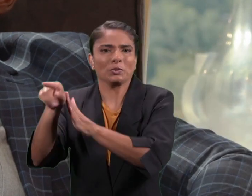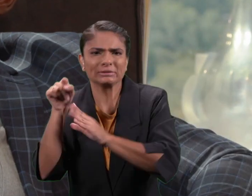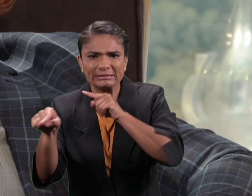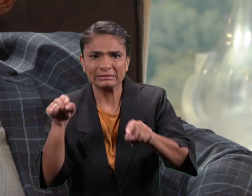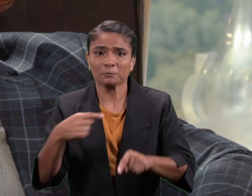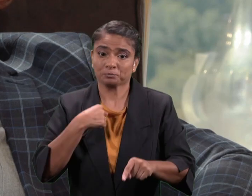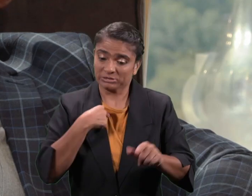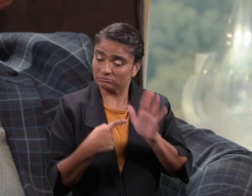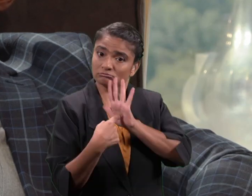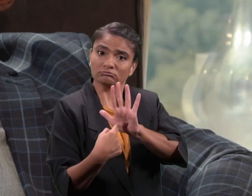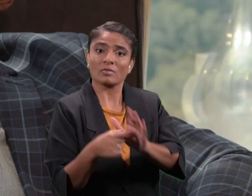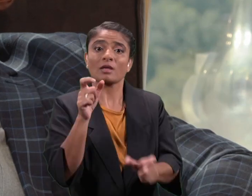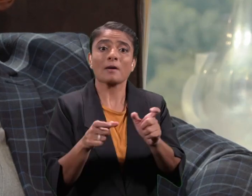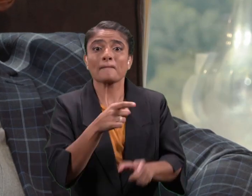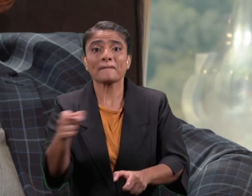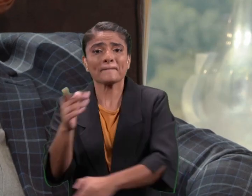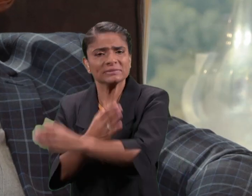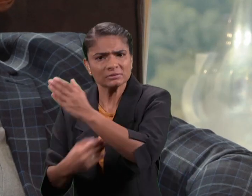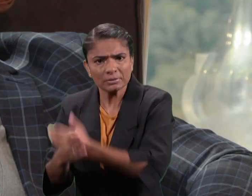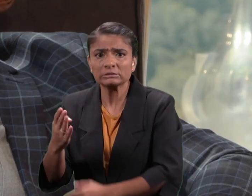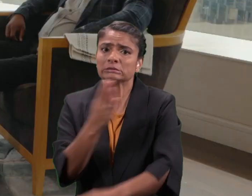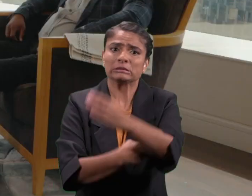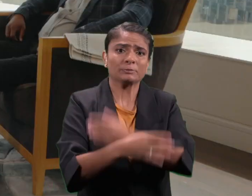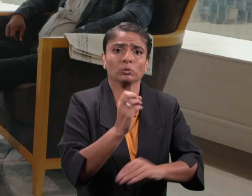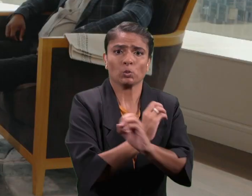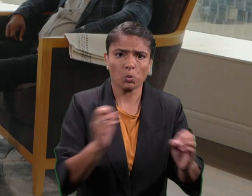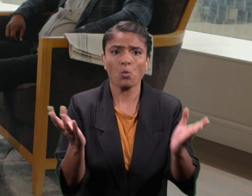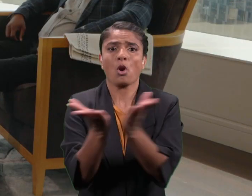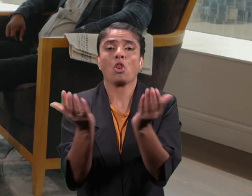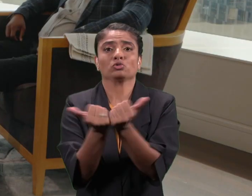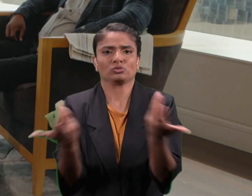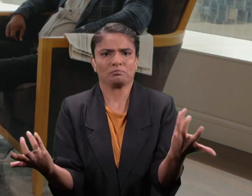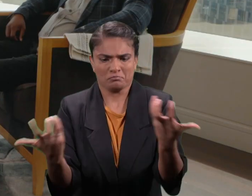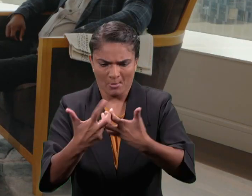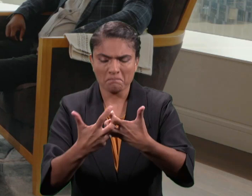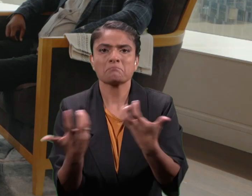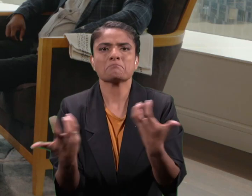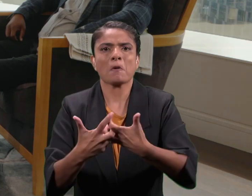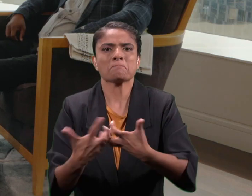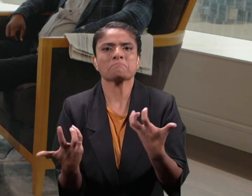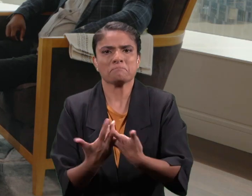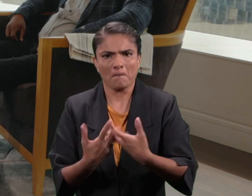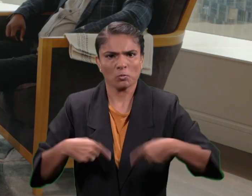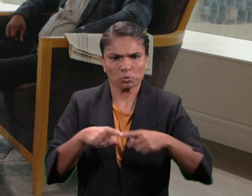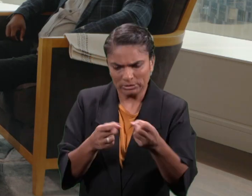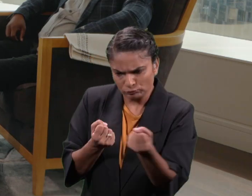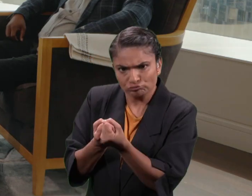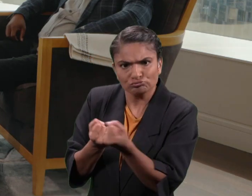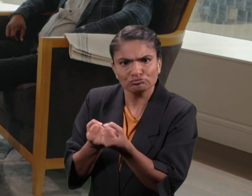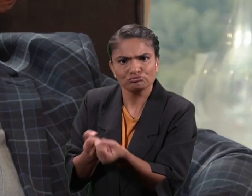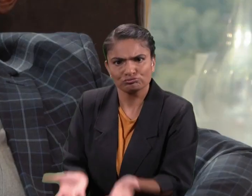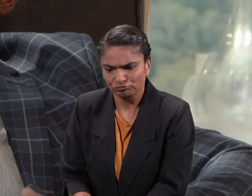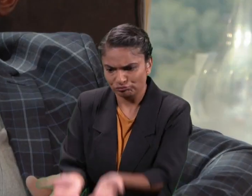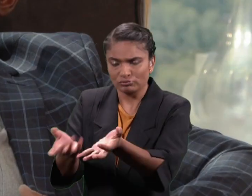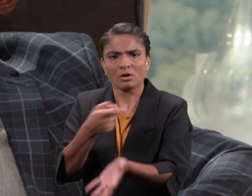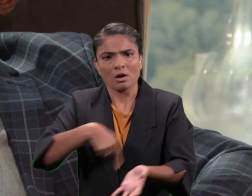directly to persons with disabilities, and hence we have learnerships that are able to accommodate persons with disabilities so